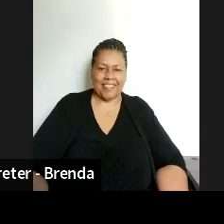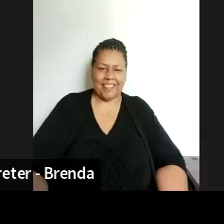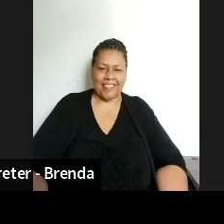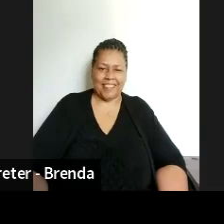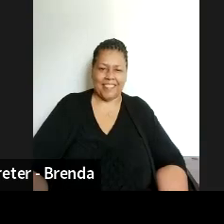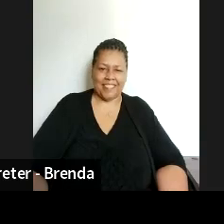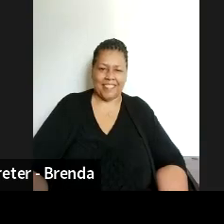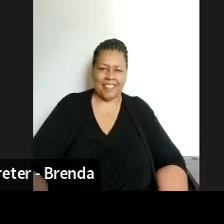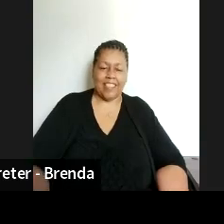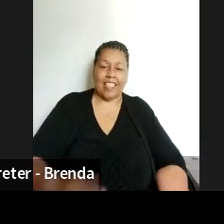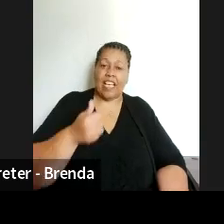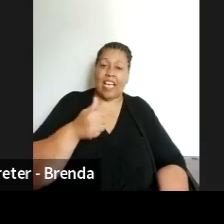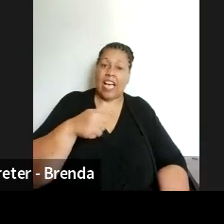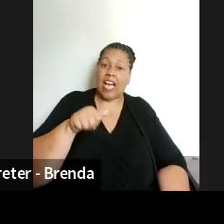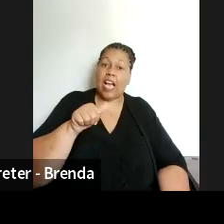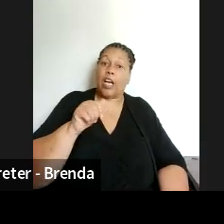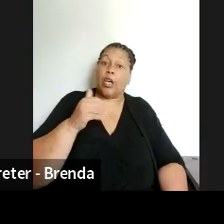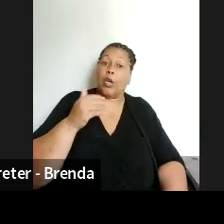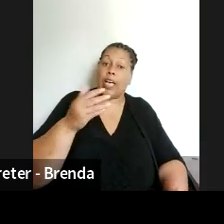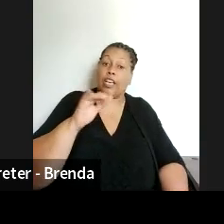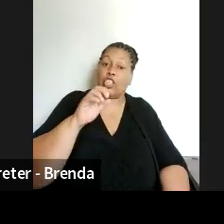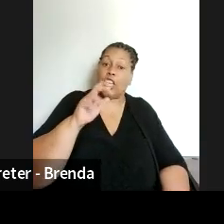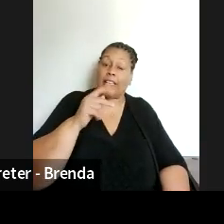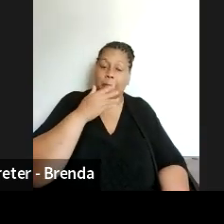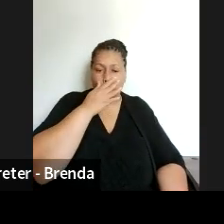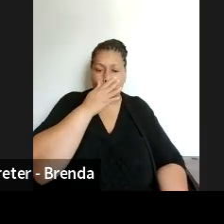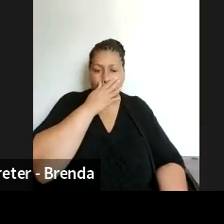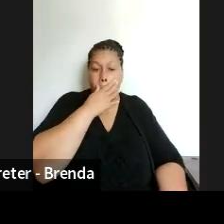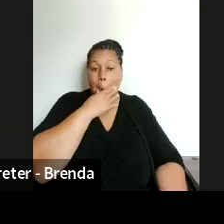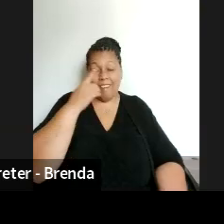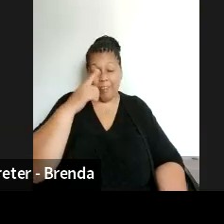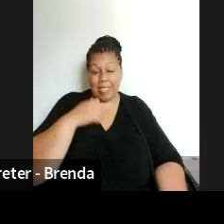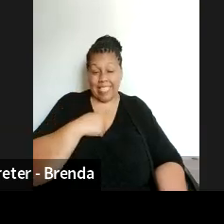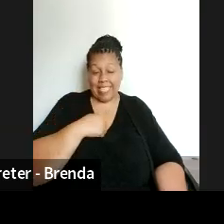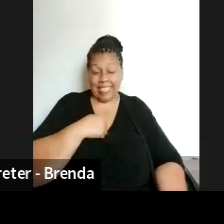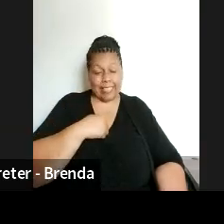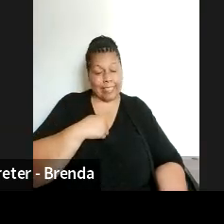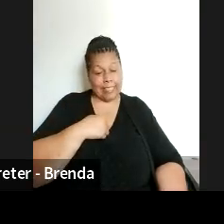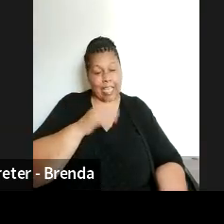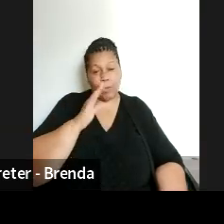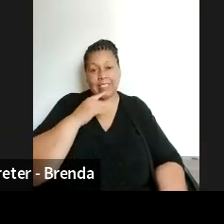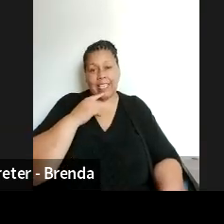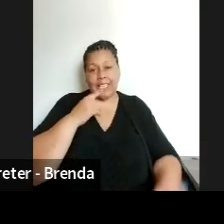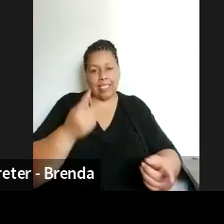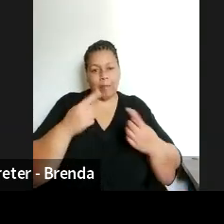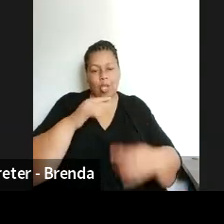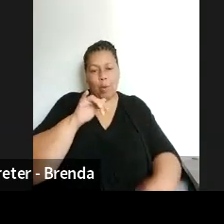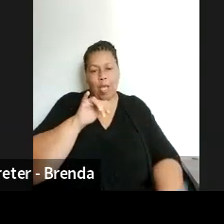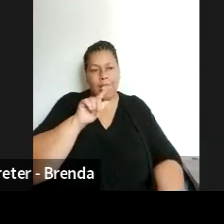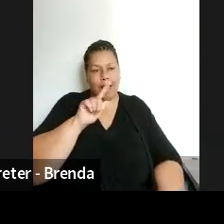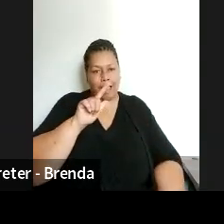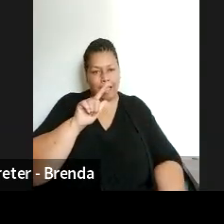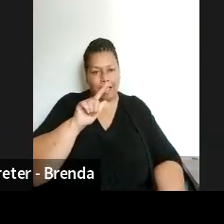Any other? Oh, go ahead, Jack. For me, I would say come to YLF or